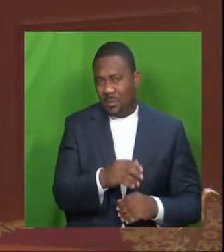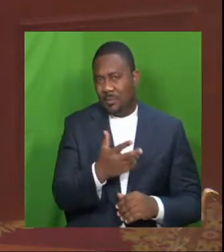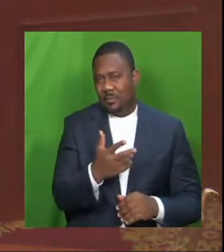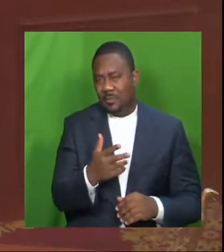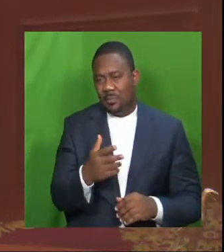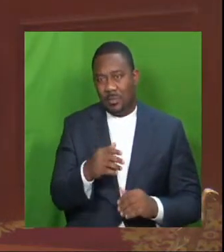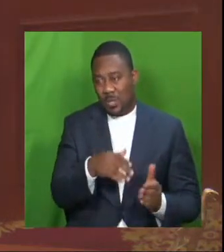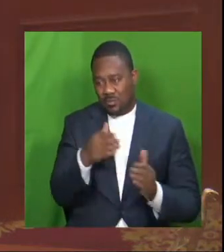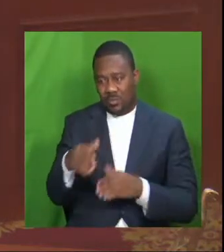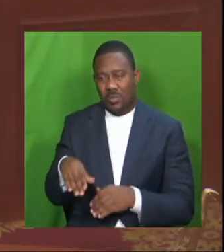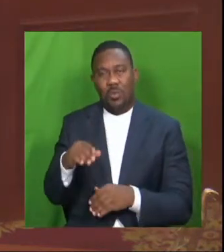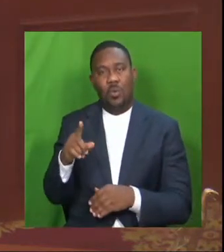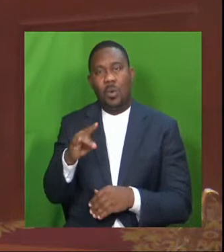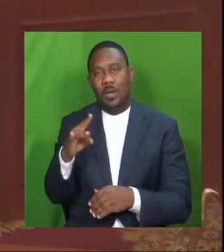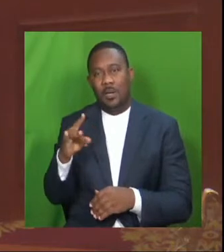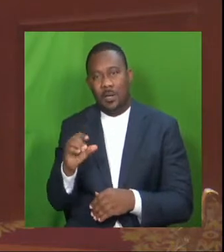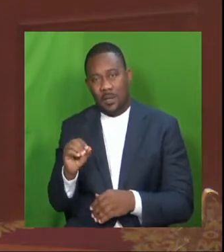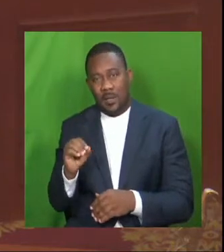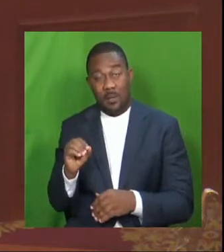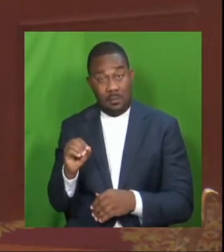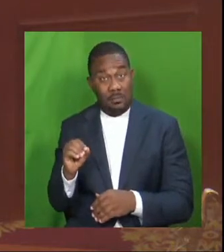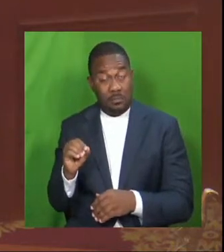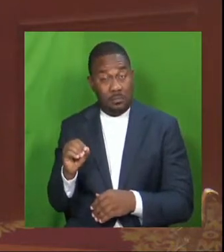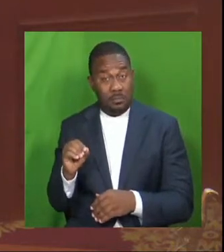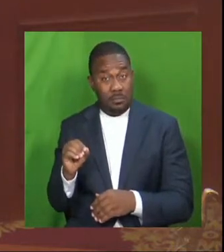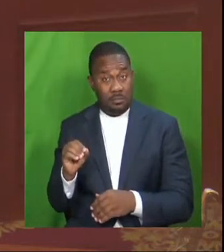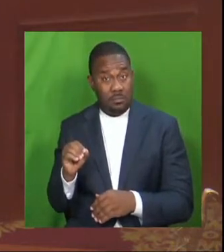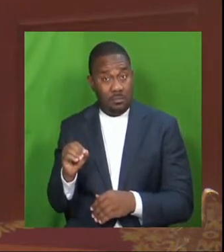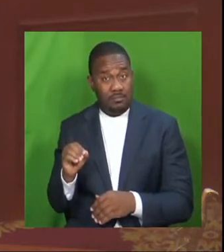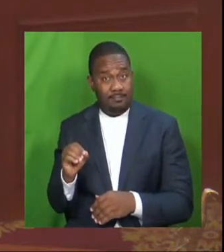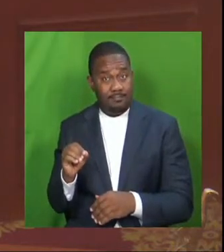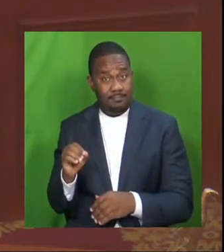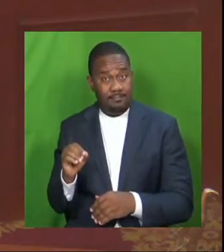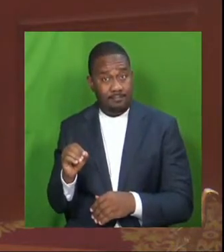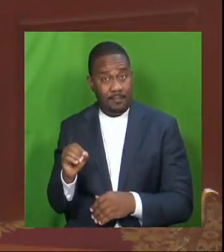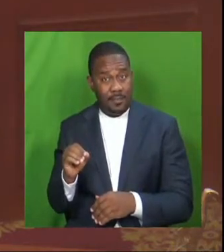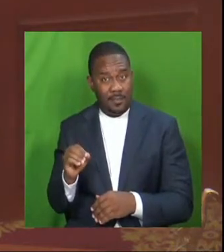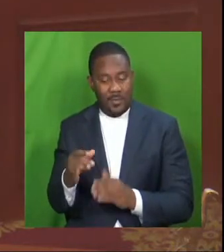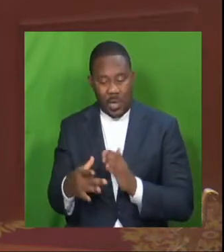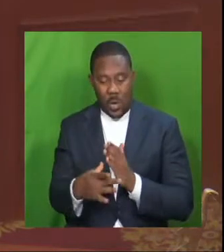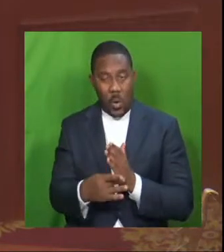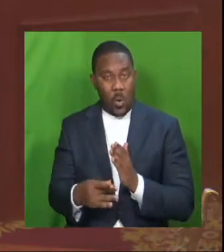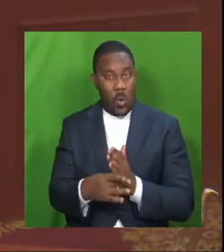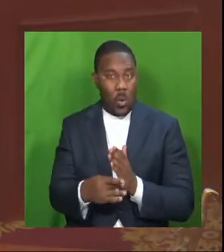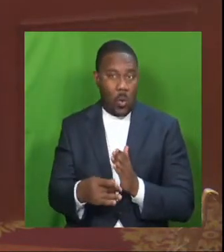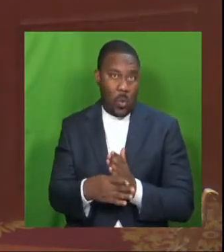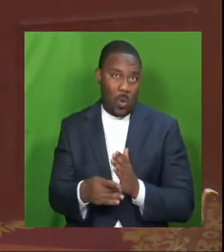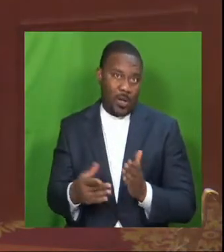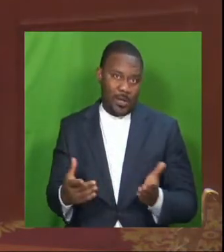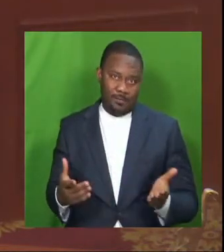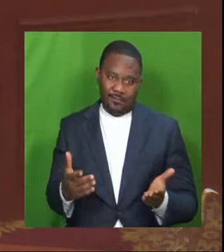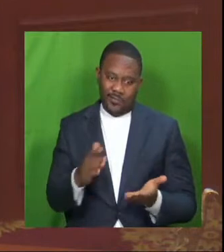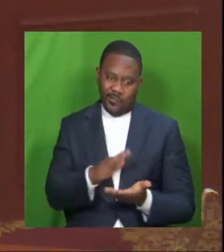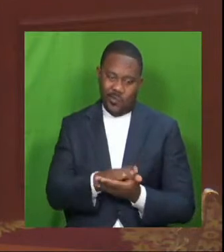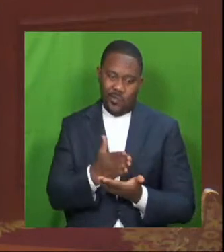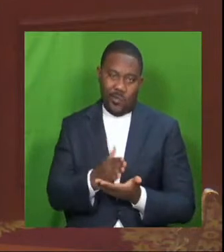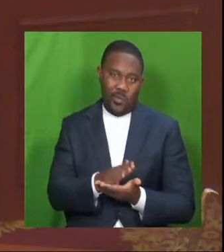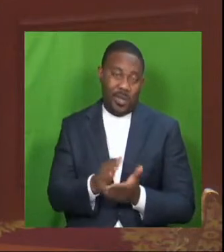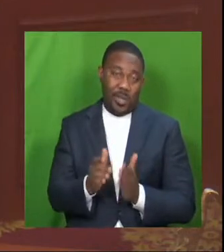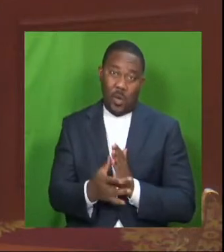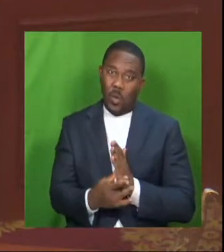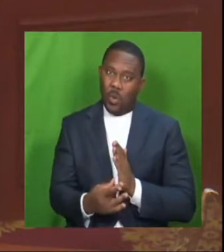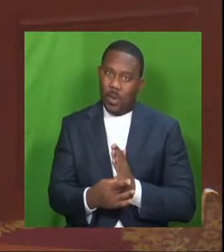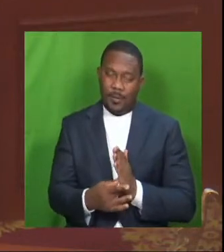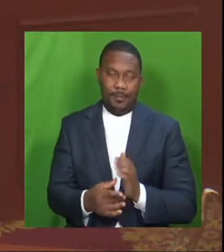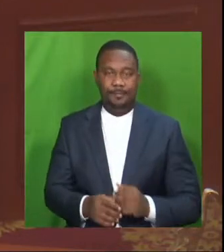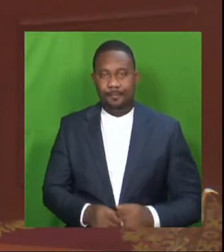180 Ghana cedis in 2016. Not to talk about cooking oil. And Mr. Speaker, my point is